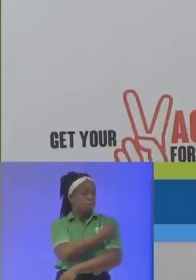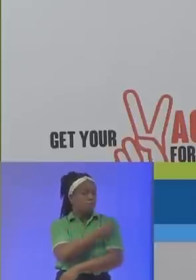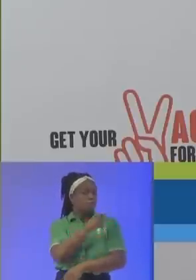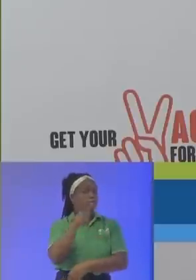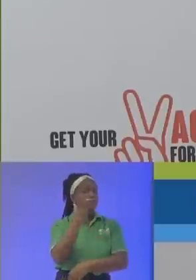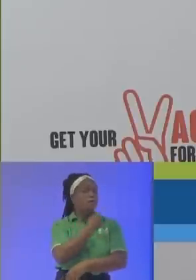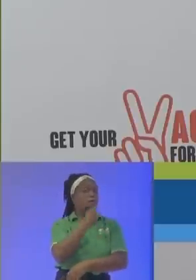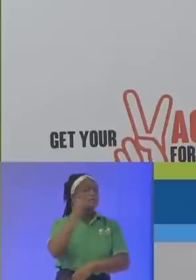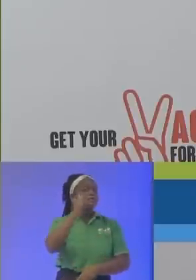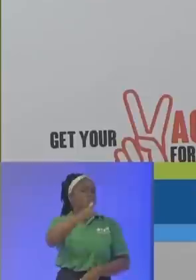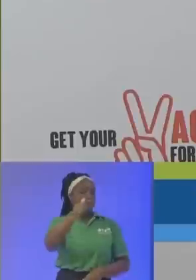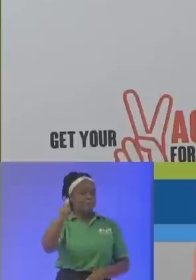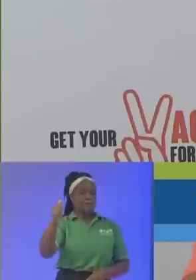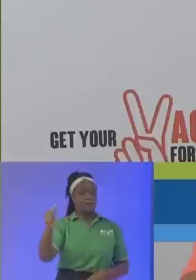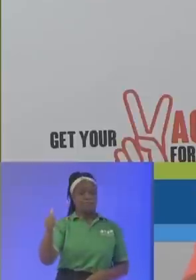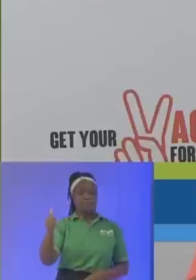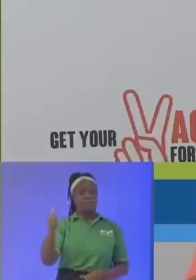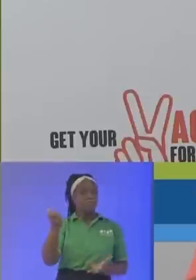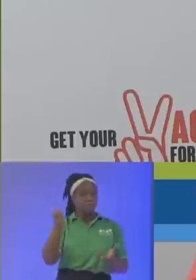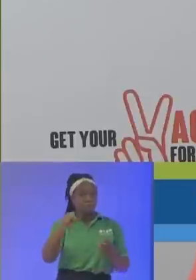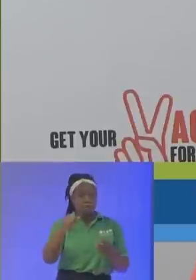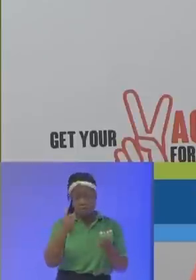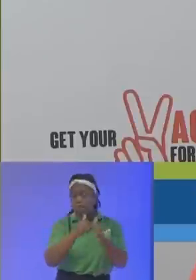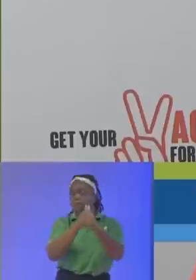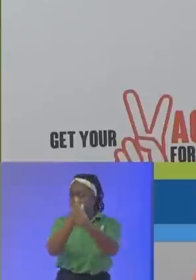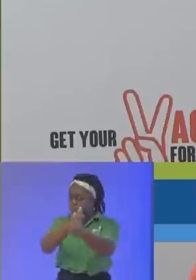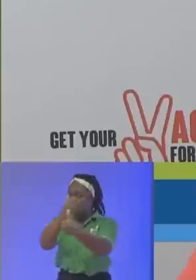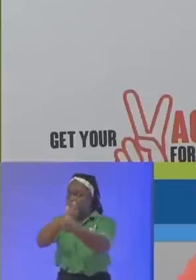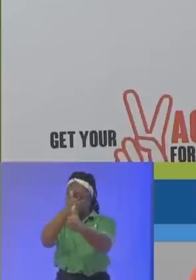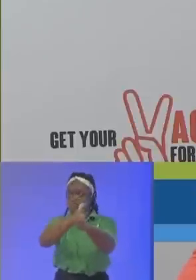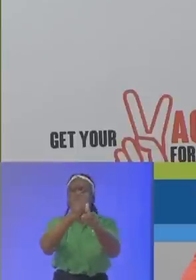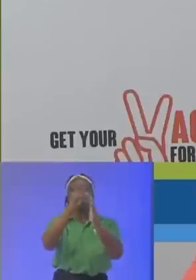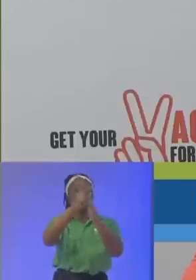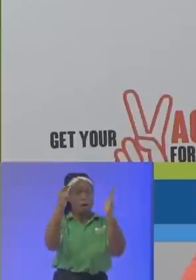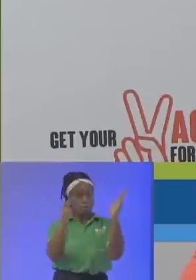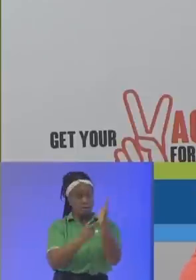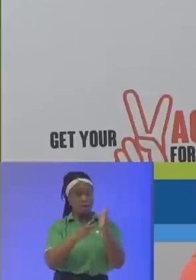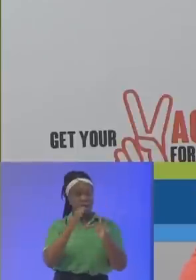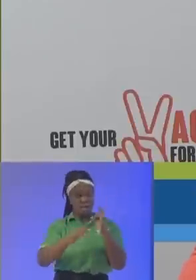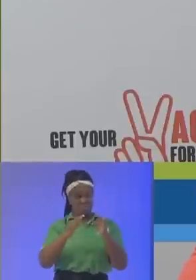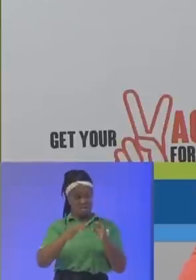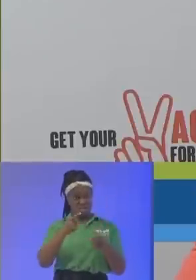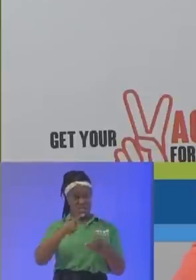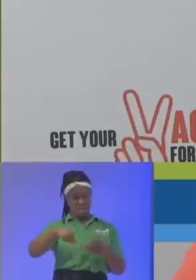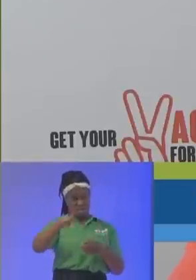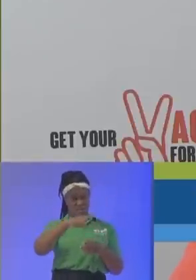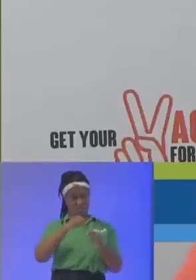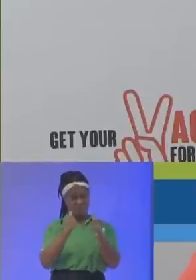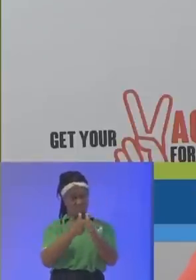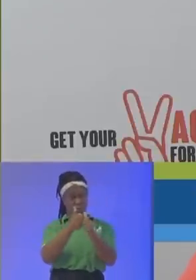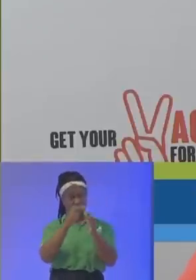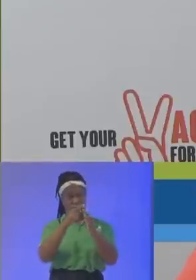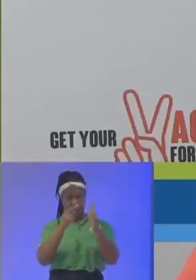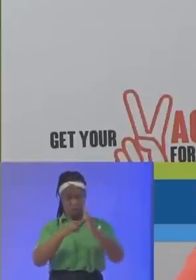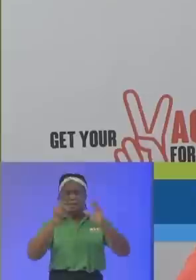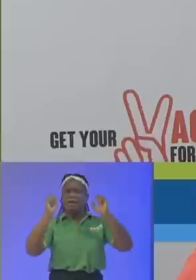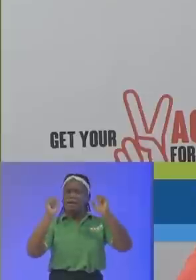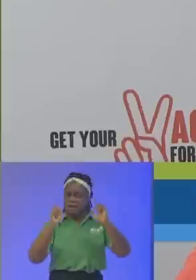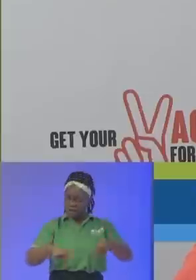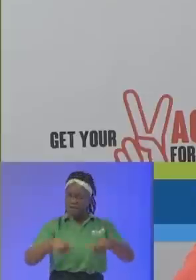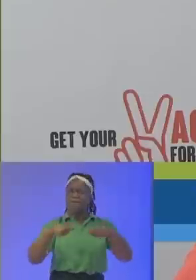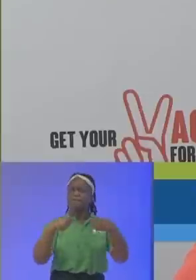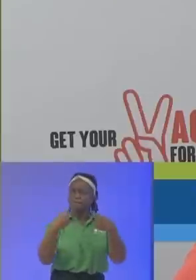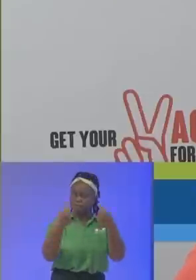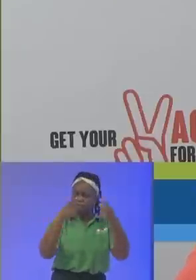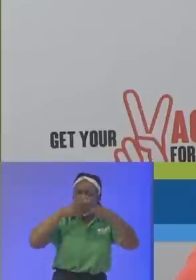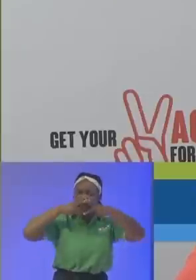well. Remember, if we all do our part, we can overcome this pandemic. Have a good